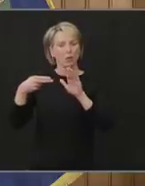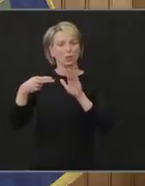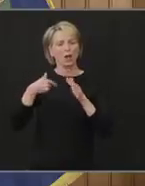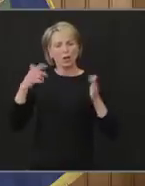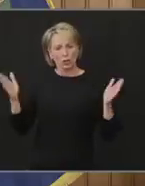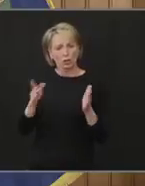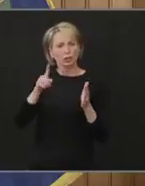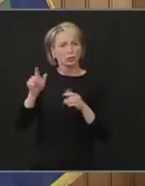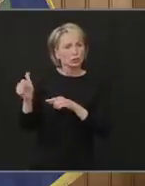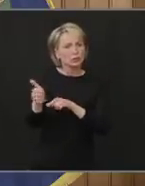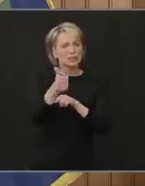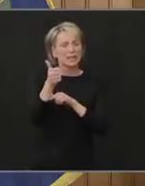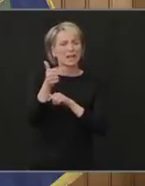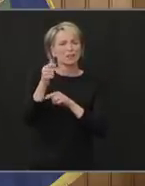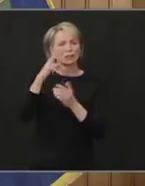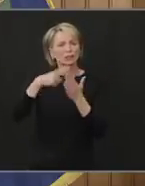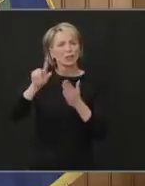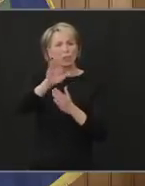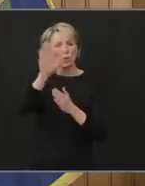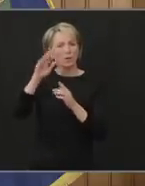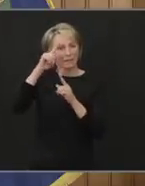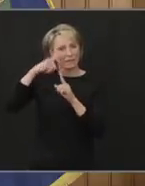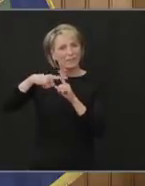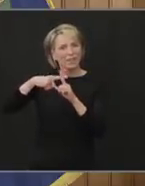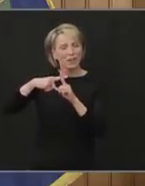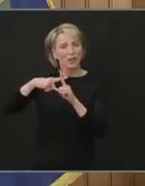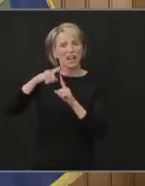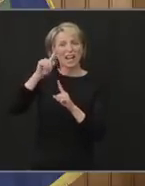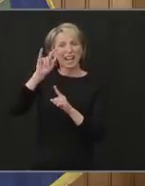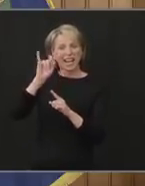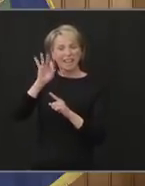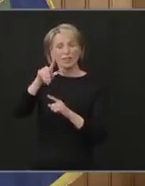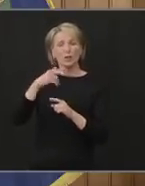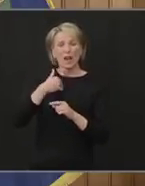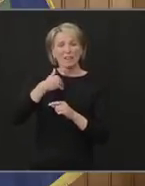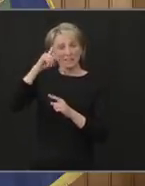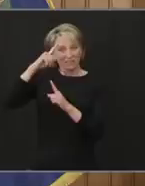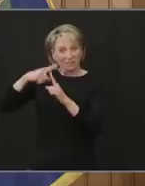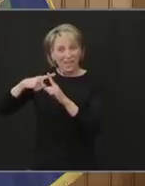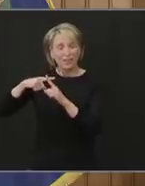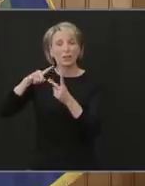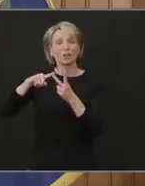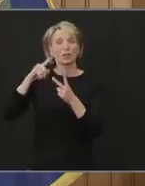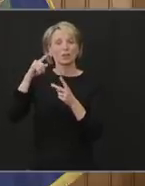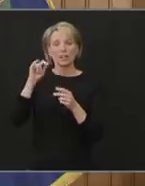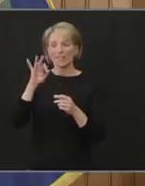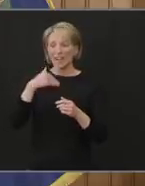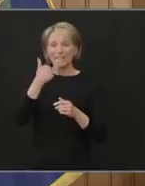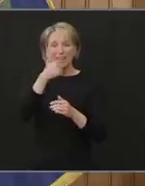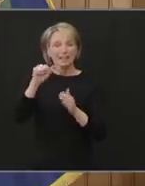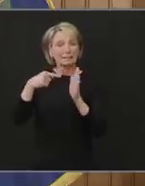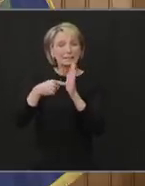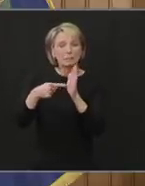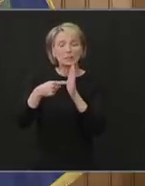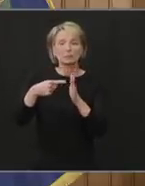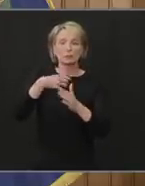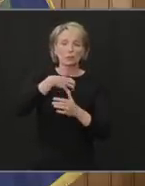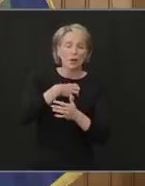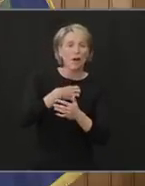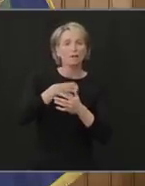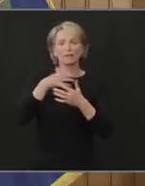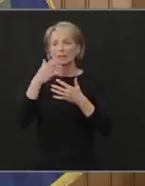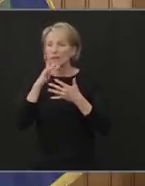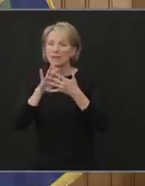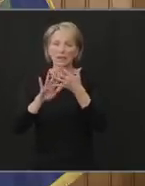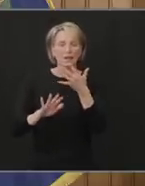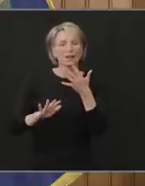all. If you have any symptoms at all, assume it's COVID-19 and go home and stay there for 14 days. If it's light flu or